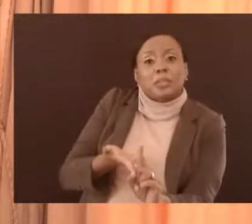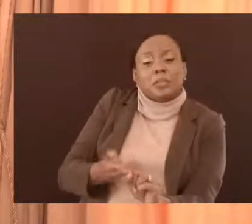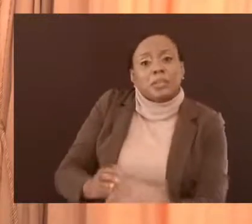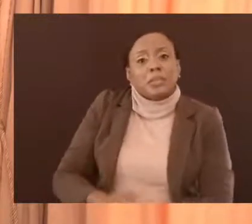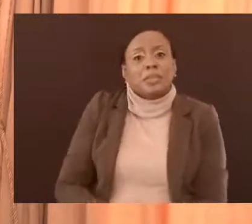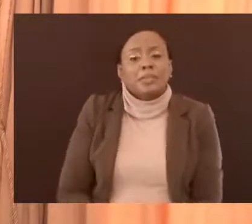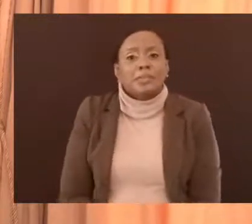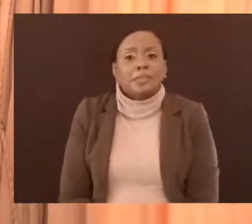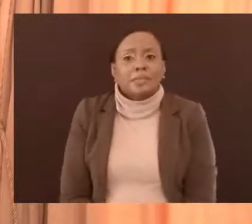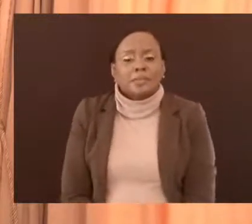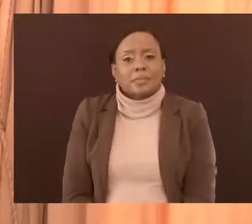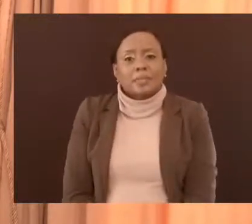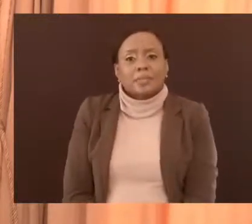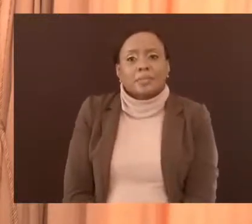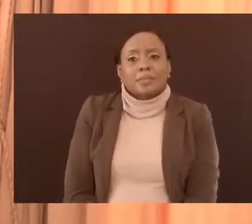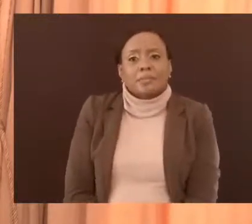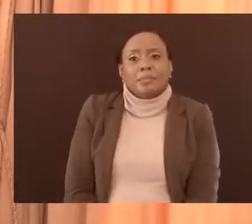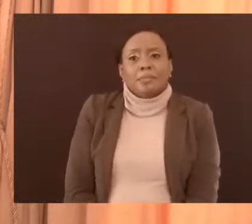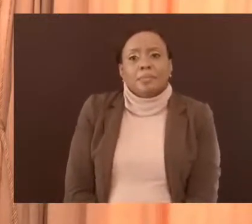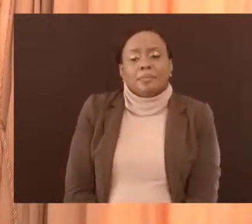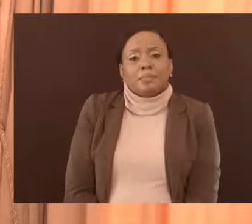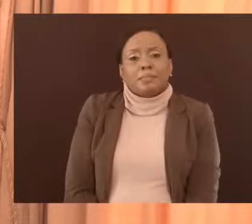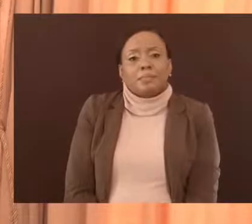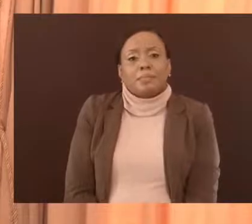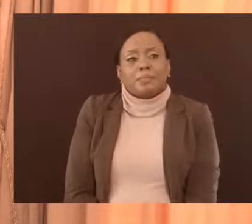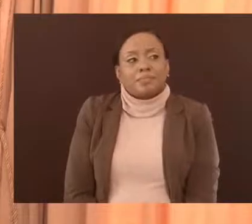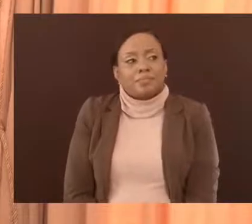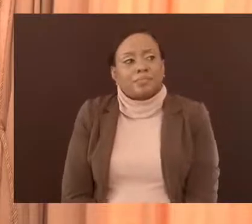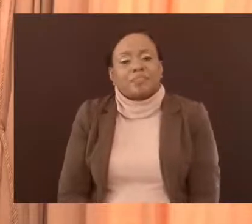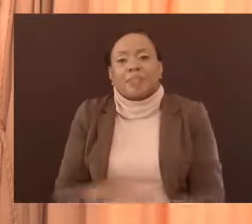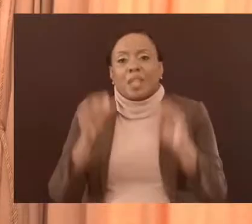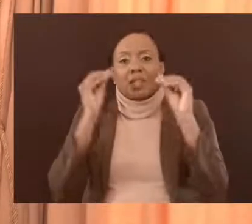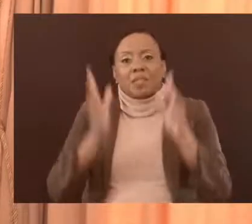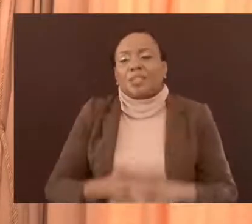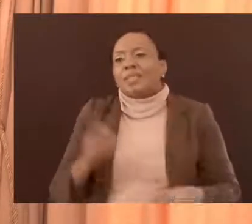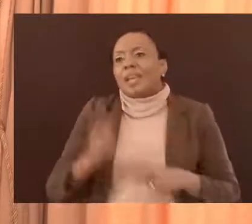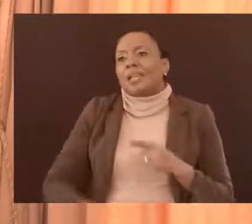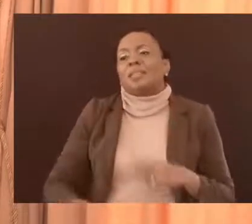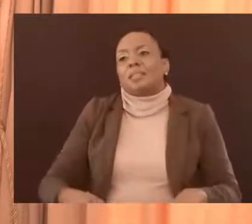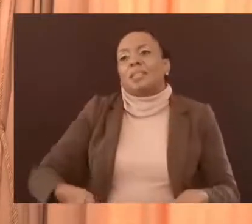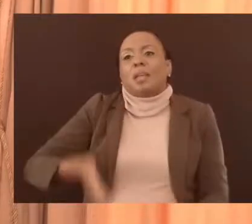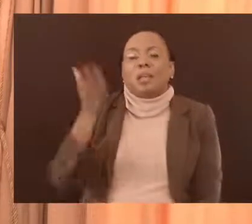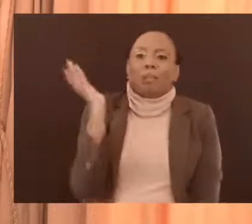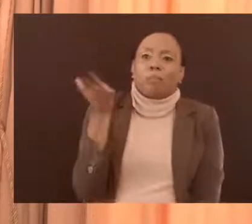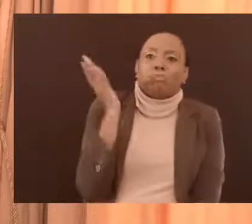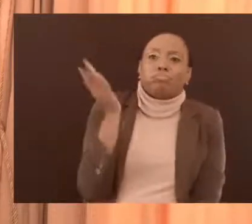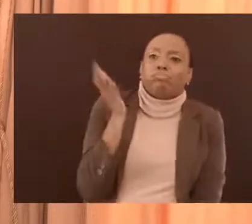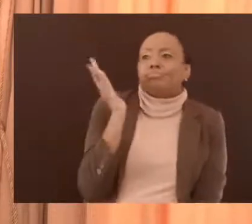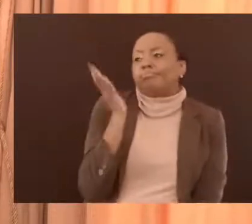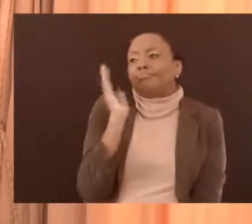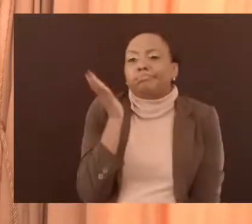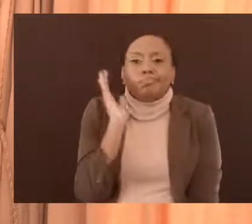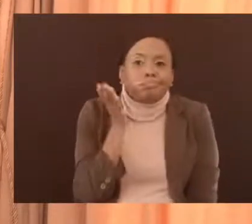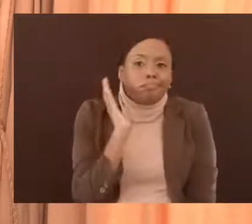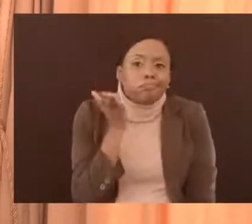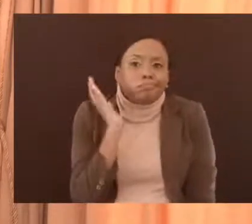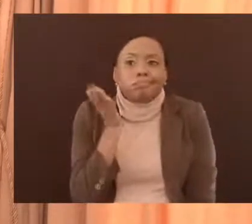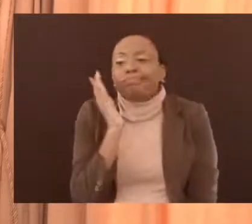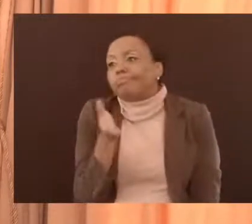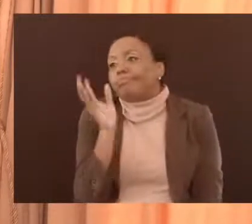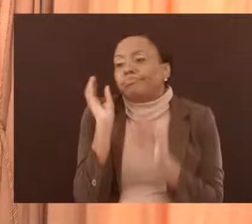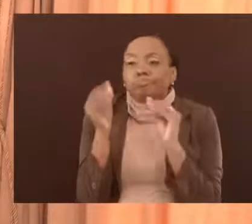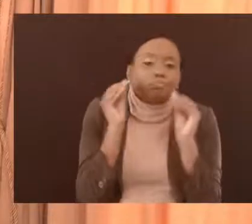teachers cannot just teach in a vacuum, or they just can't teach with the information that they